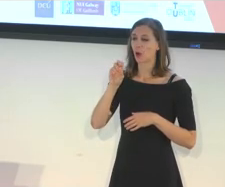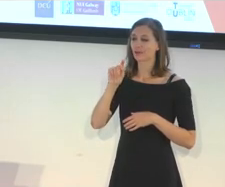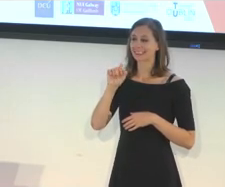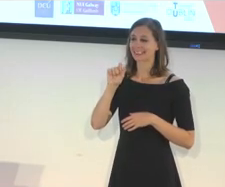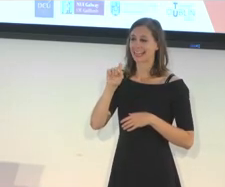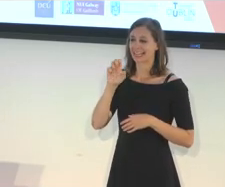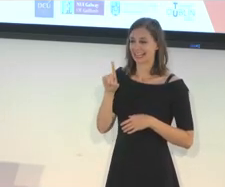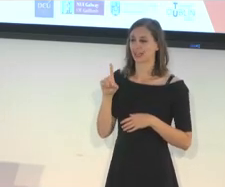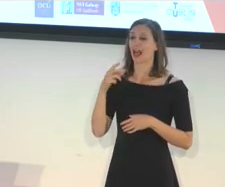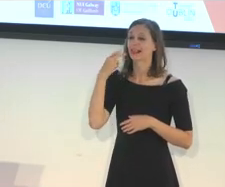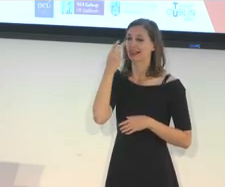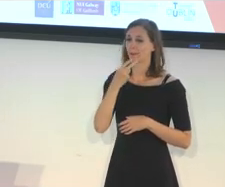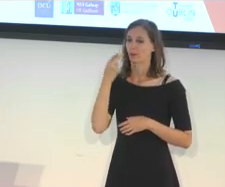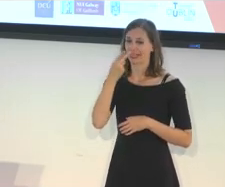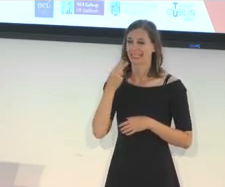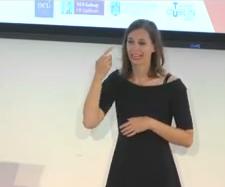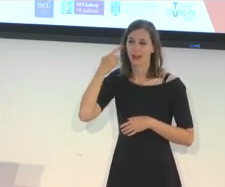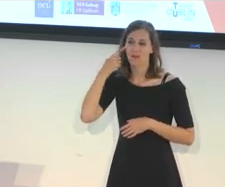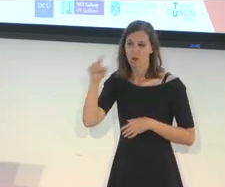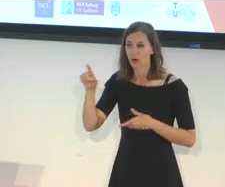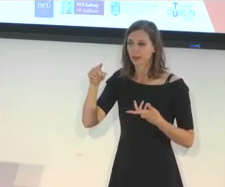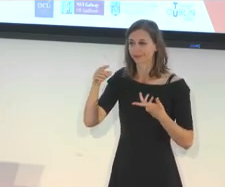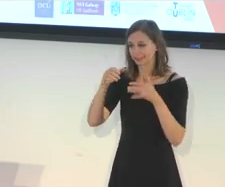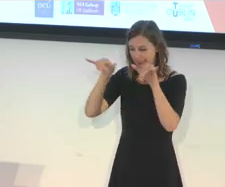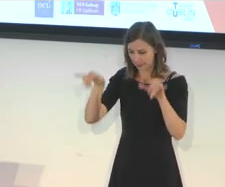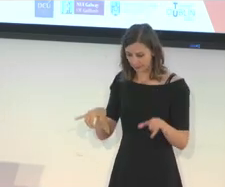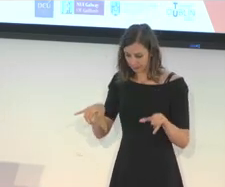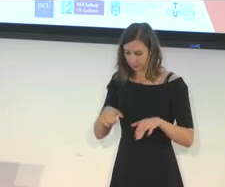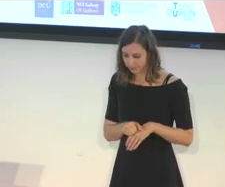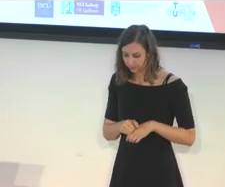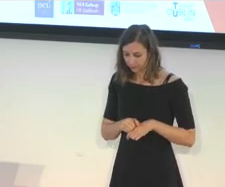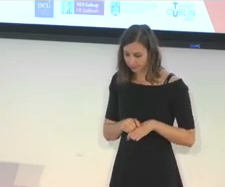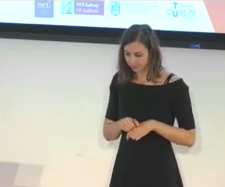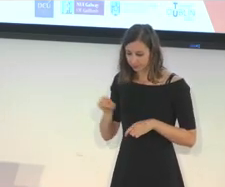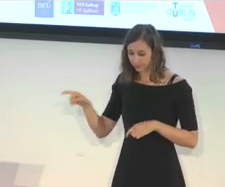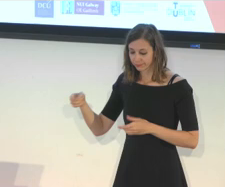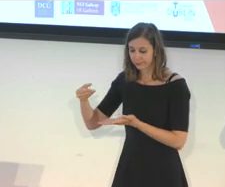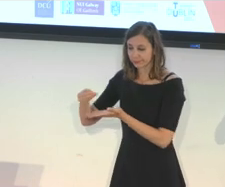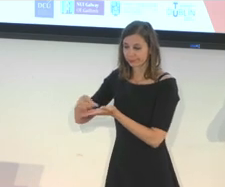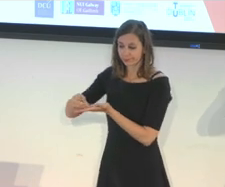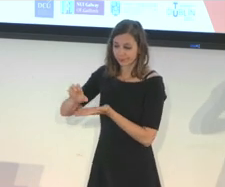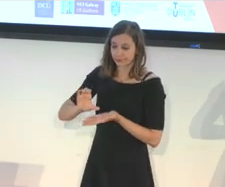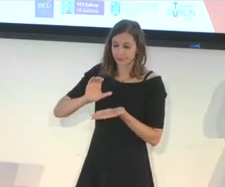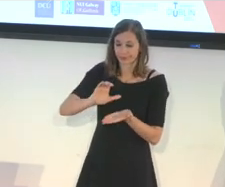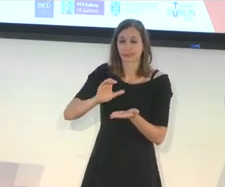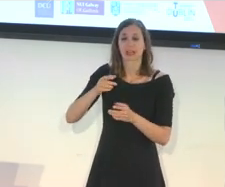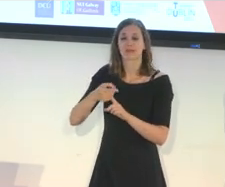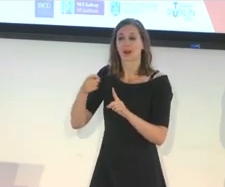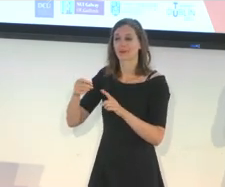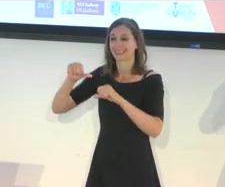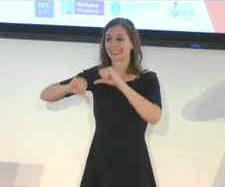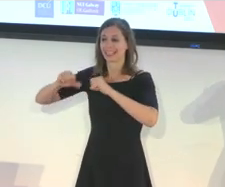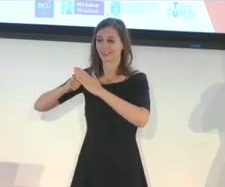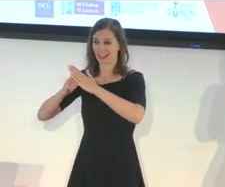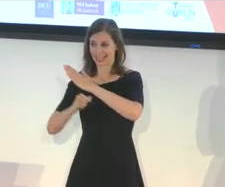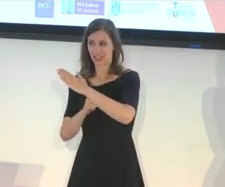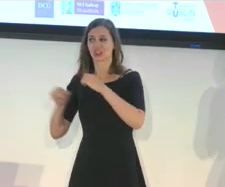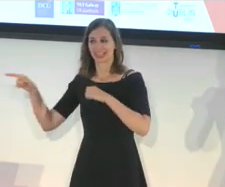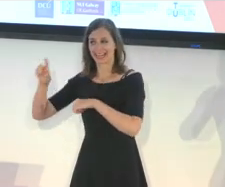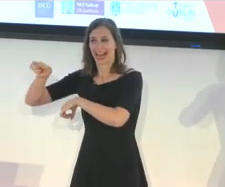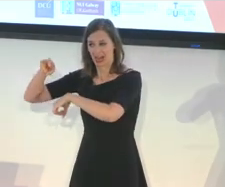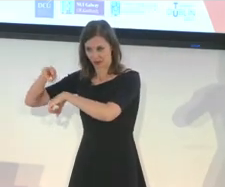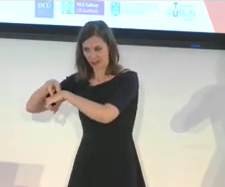Systems. And I'm funded by the Science Foundation Ireland's Center for Research Training in